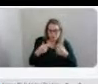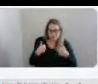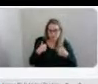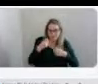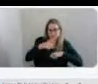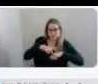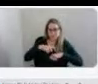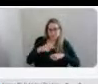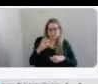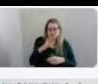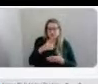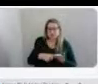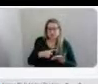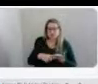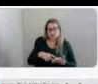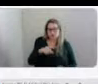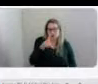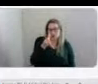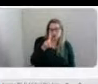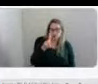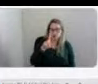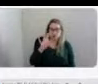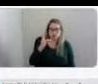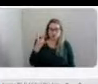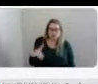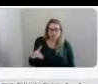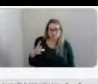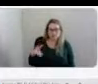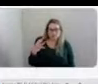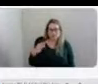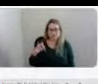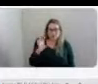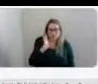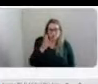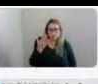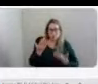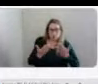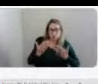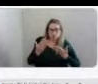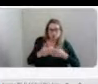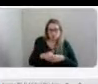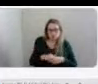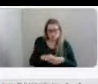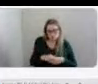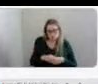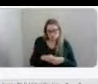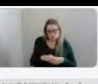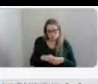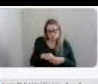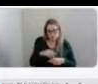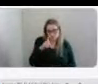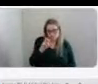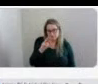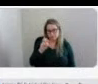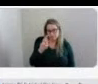but districts 17 and 19 in particular will serve as a rorschach test for arizona democracy what i will henceforth be referring